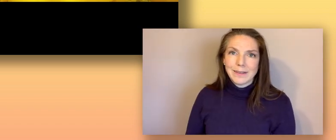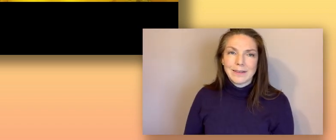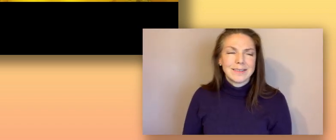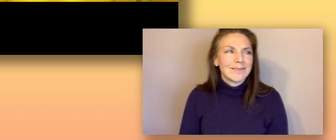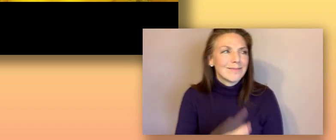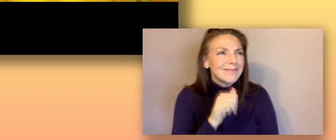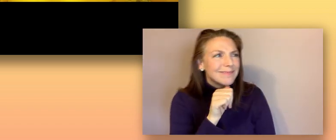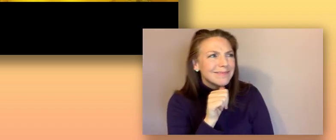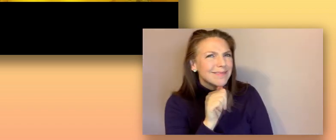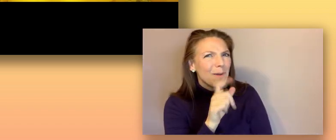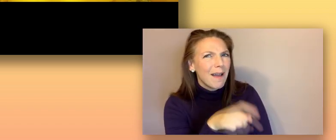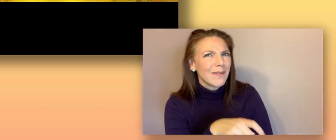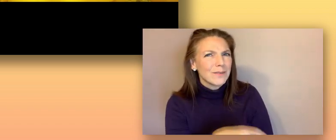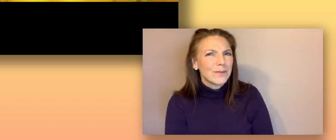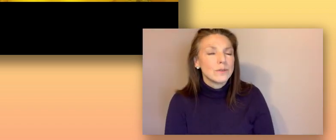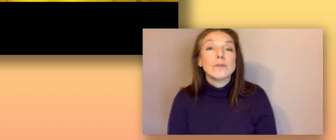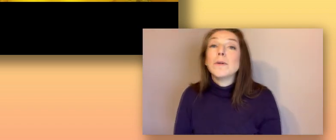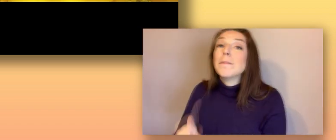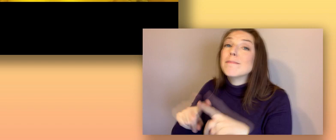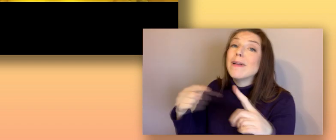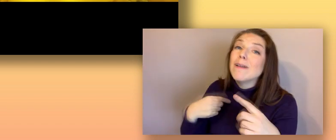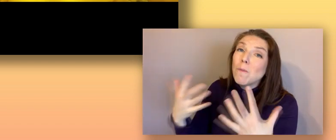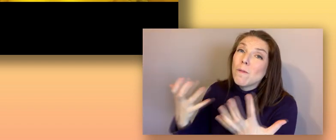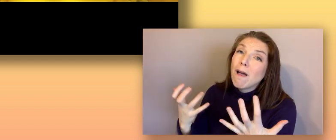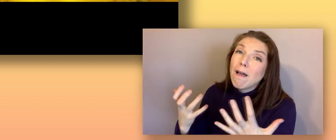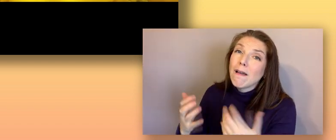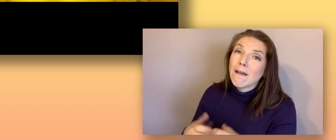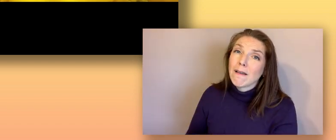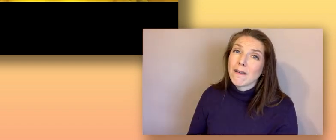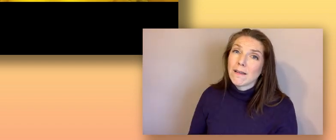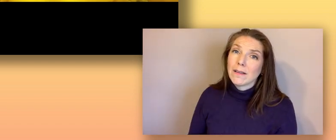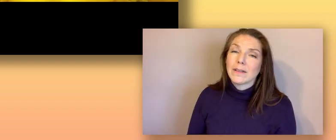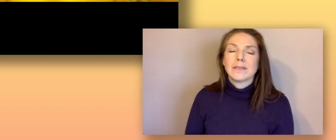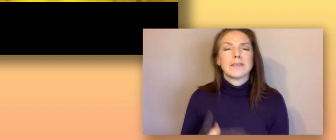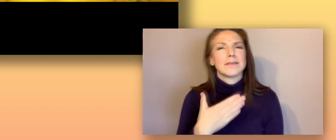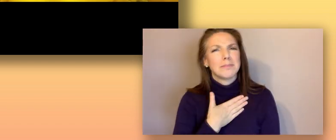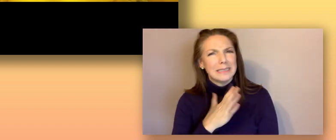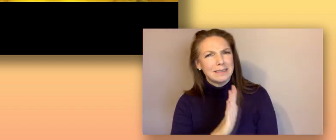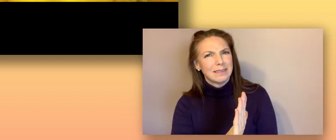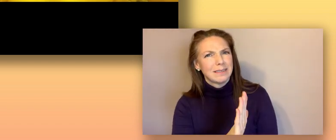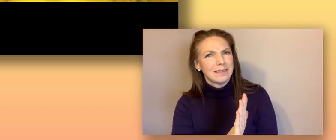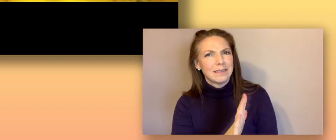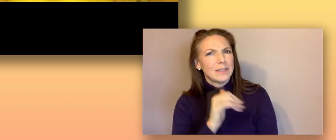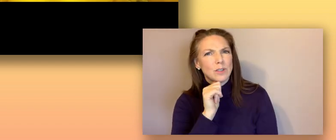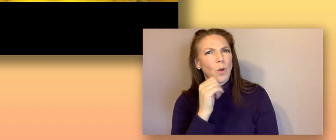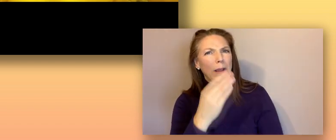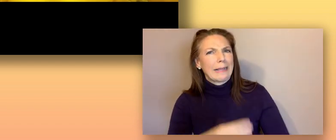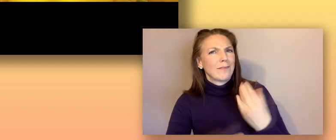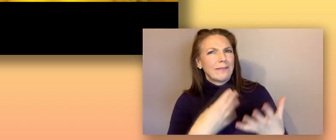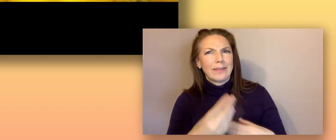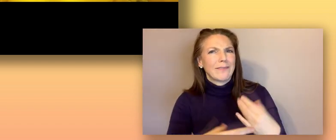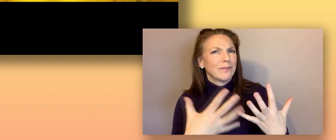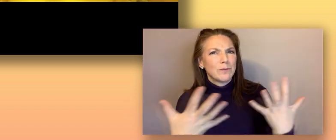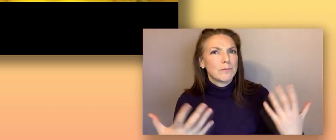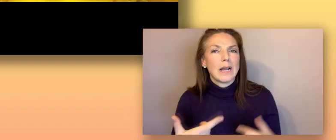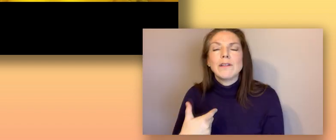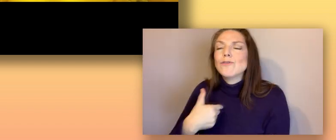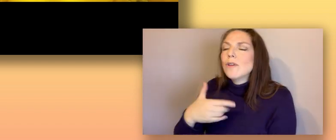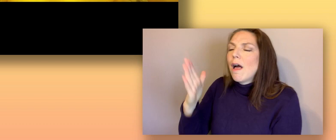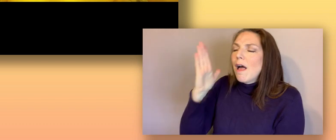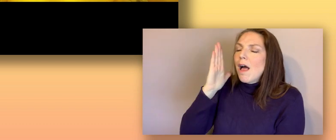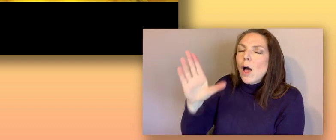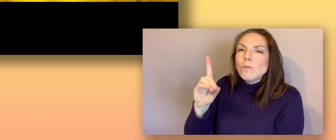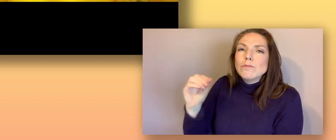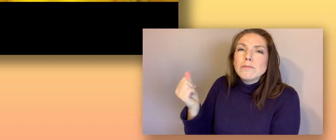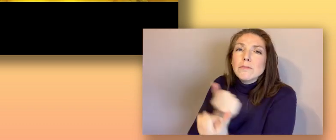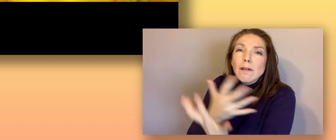You don't have to do that. But I want to. Please, don't give too much. I'll do